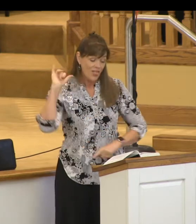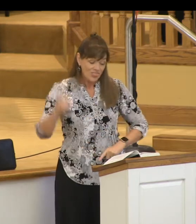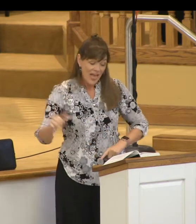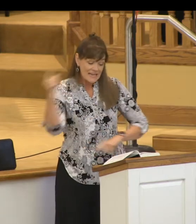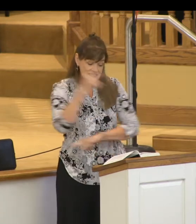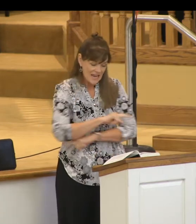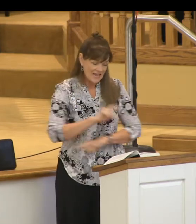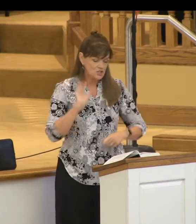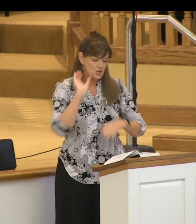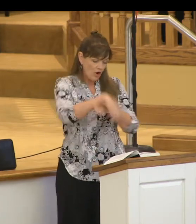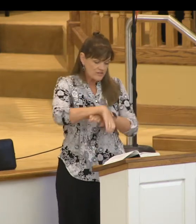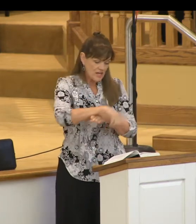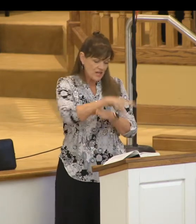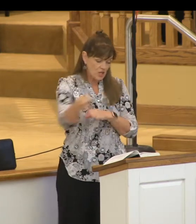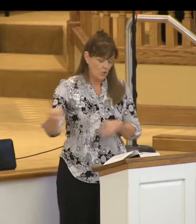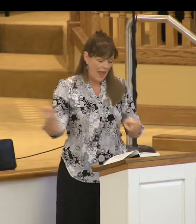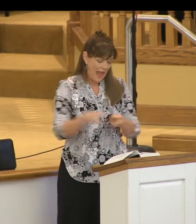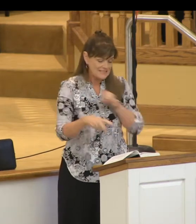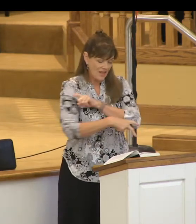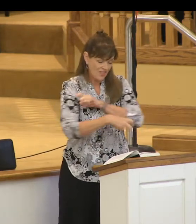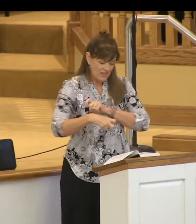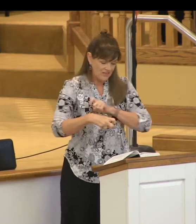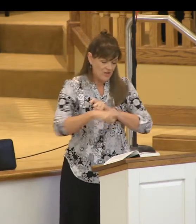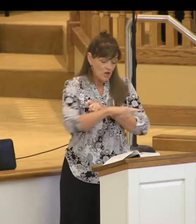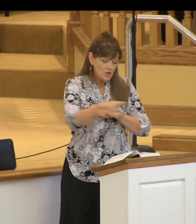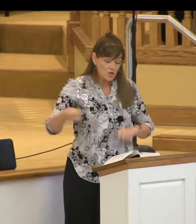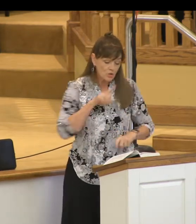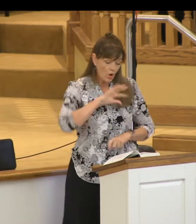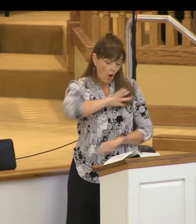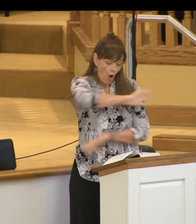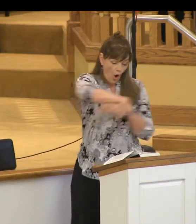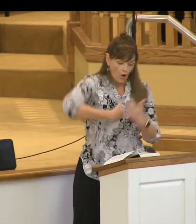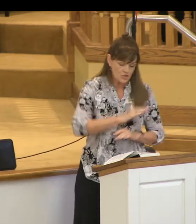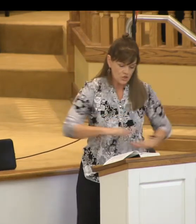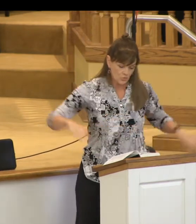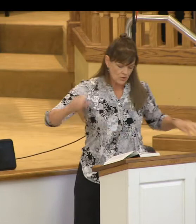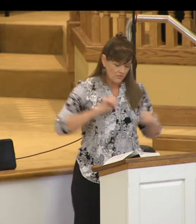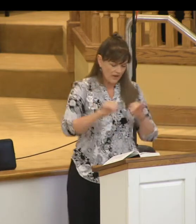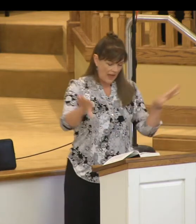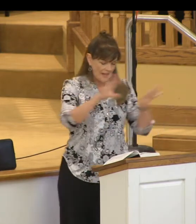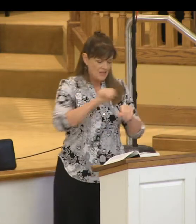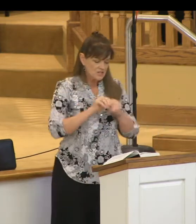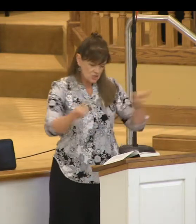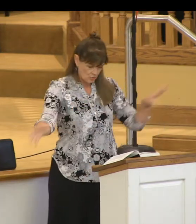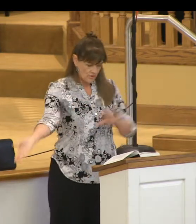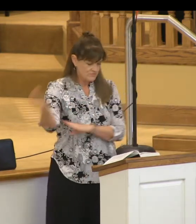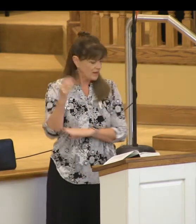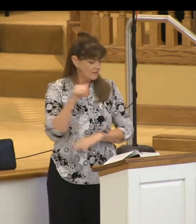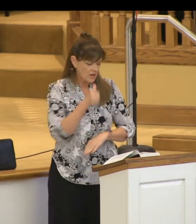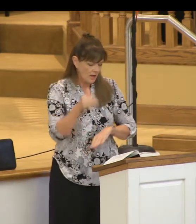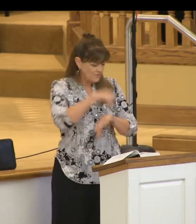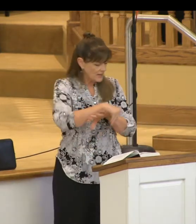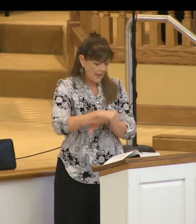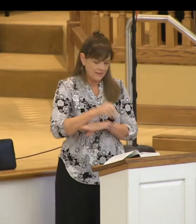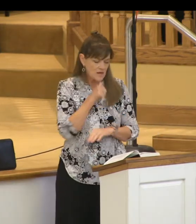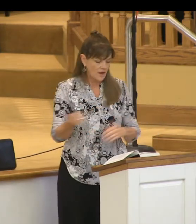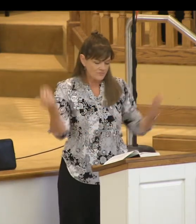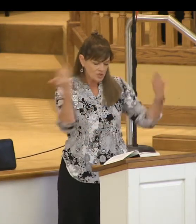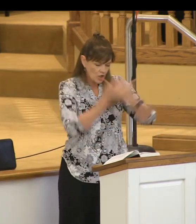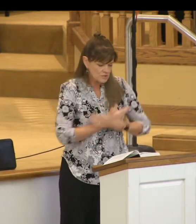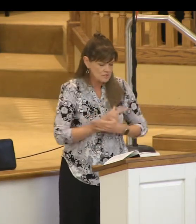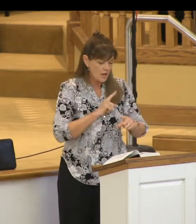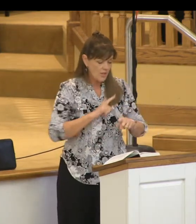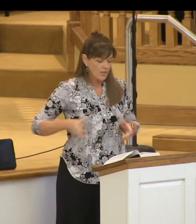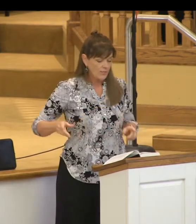that day should overtake you as a thief. Ye are all the children of light and of the children of day. We are not of the night nor of darkness.